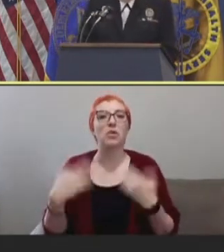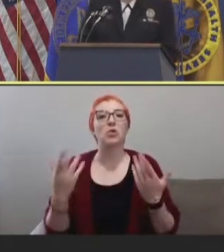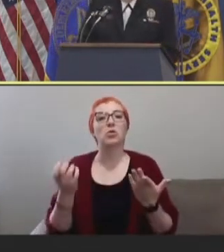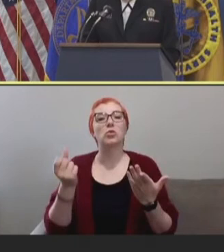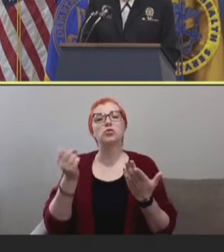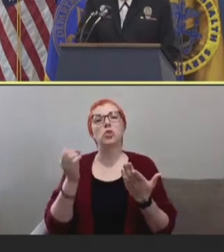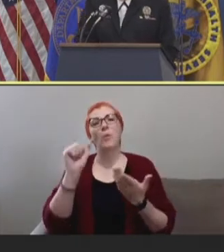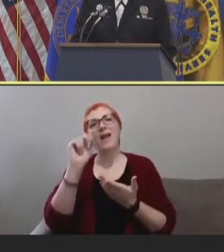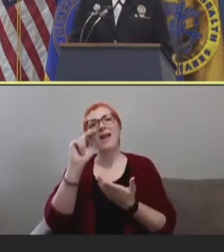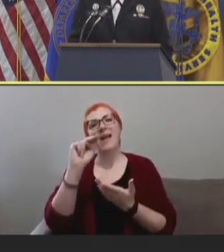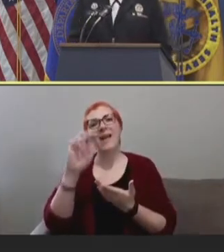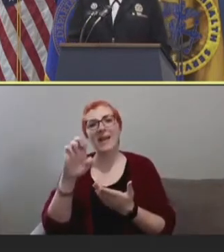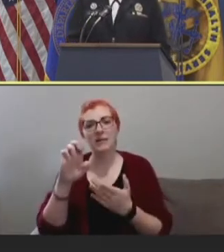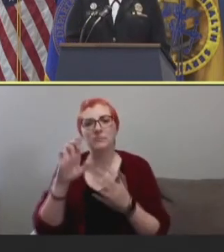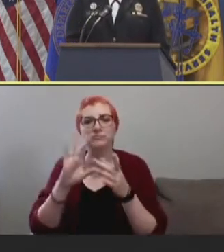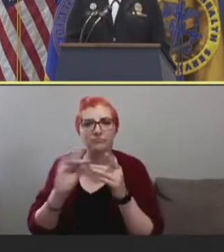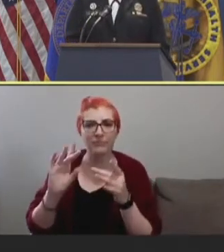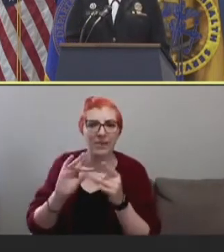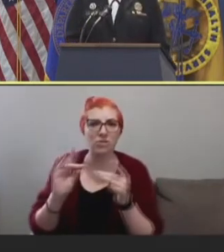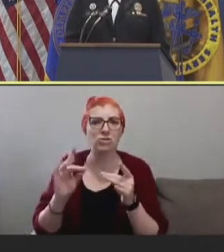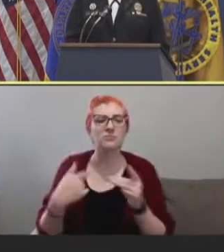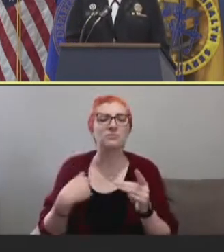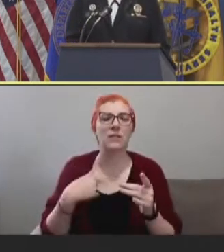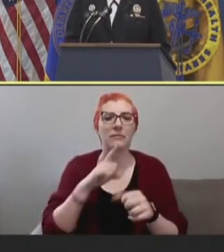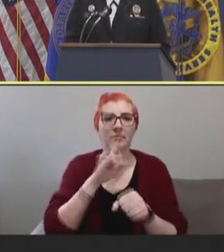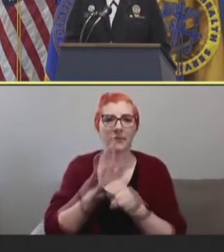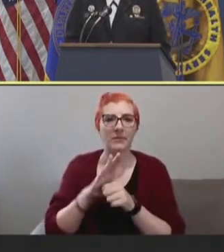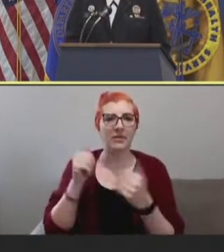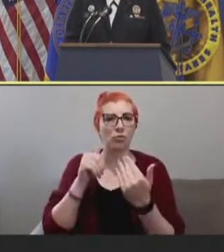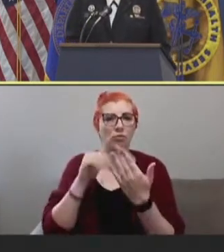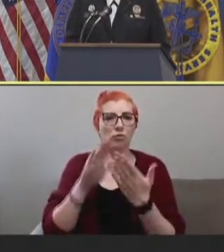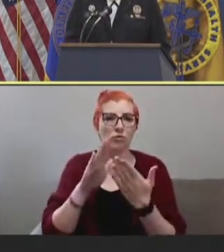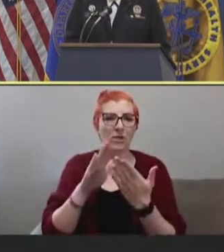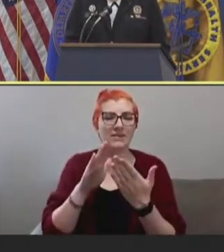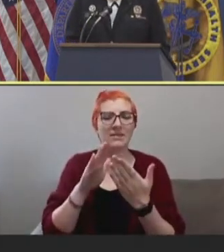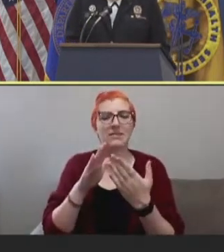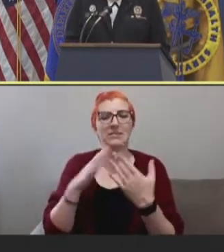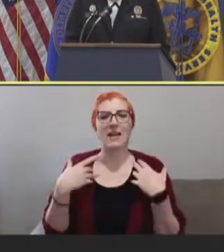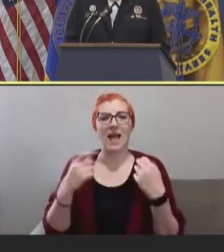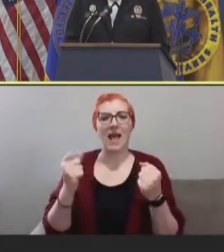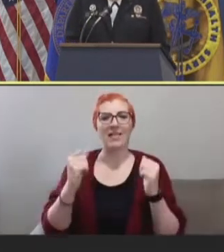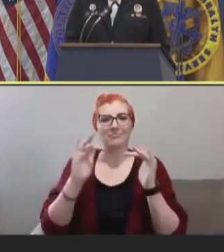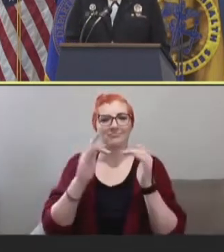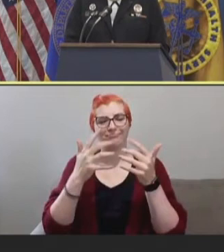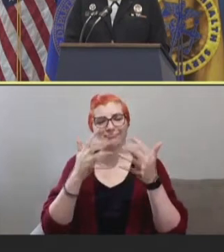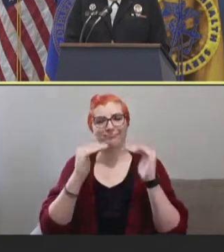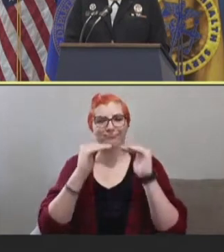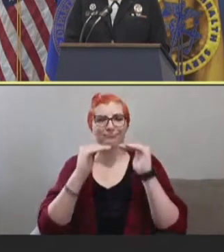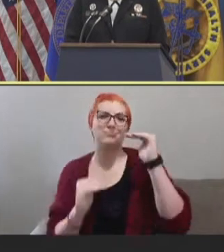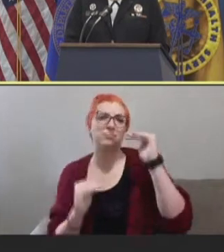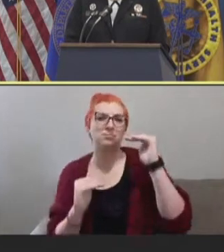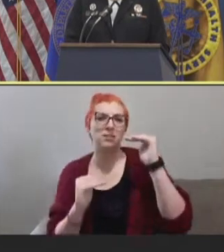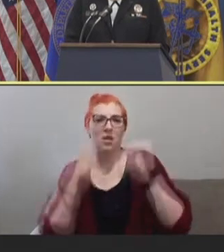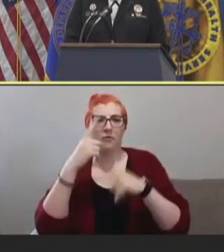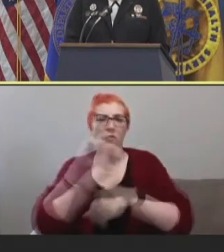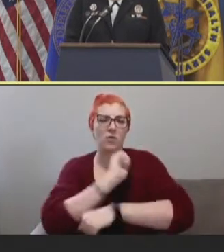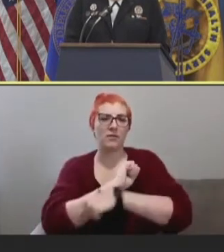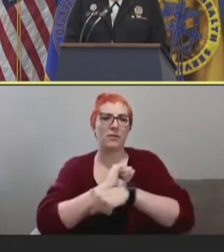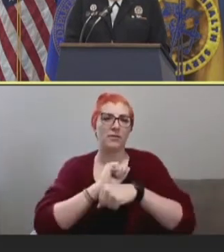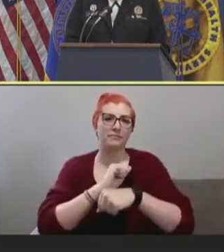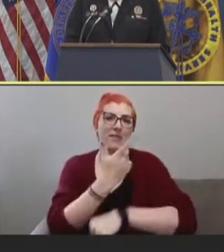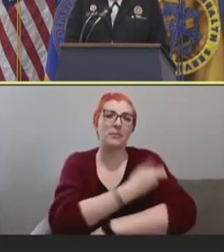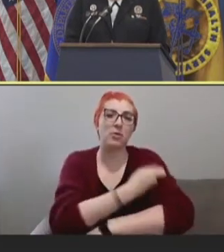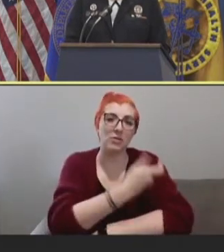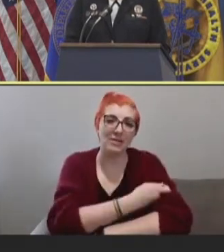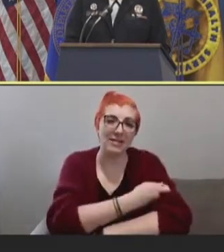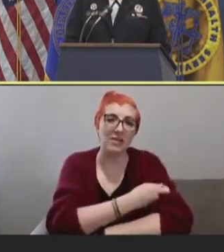am absolutely committed to addressing health disparities in immunizations and social determinants